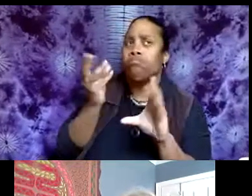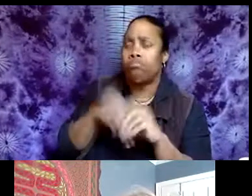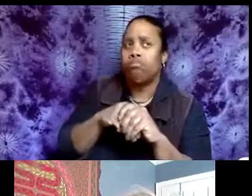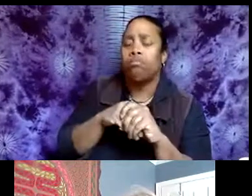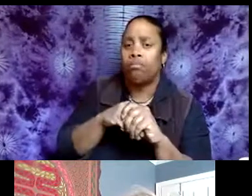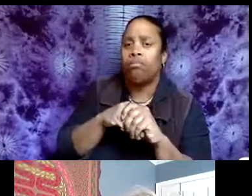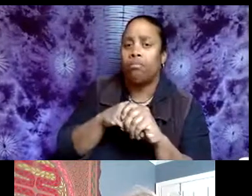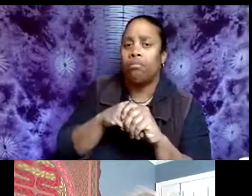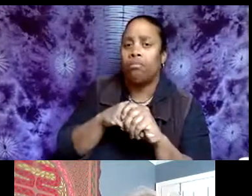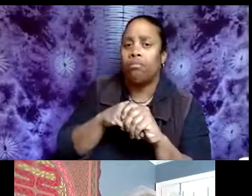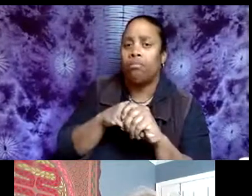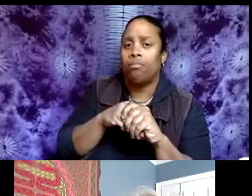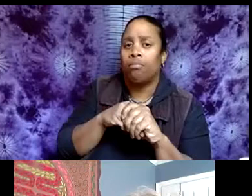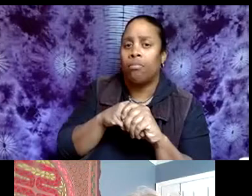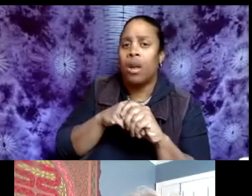So I